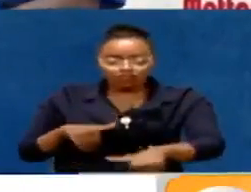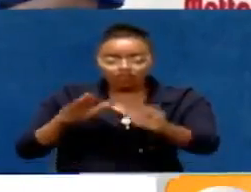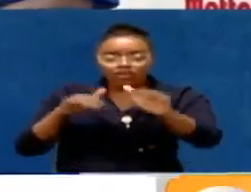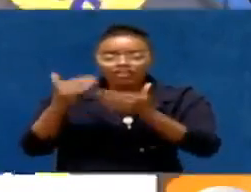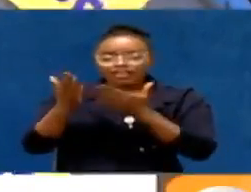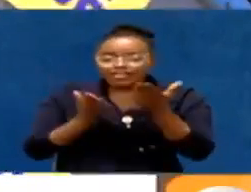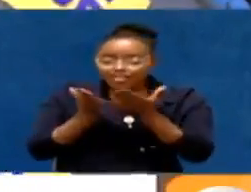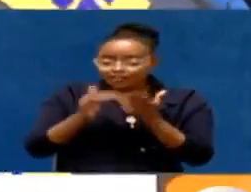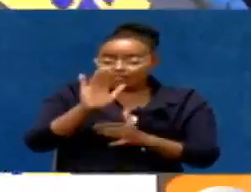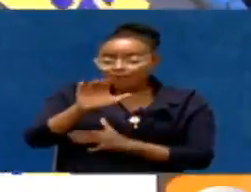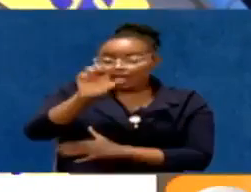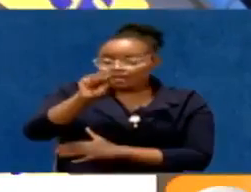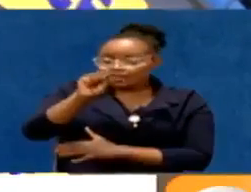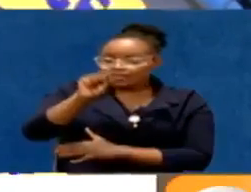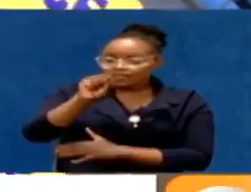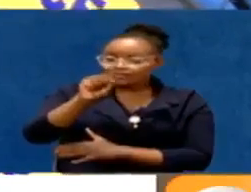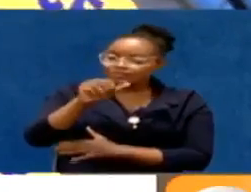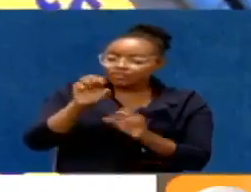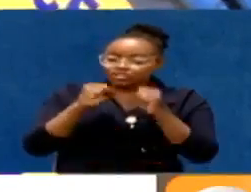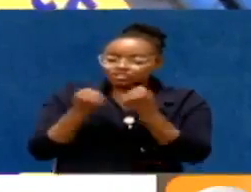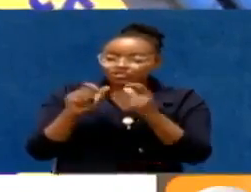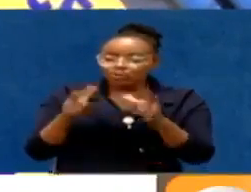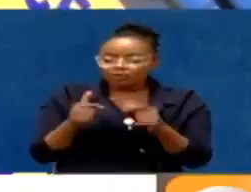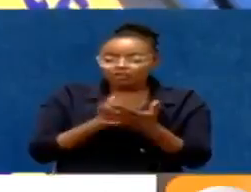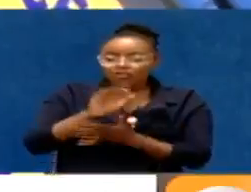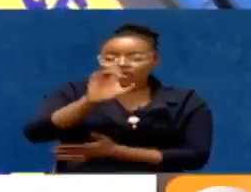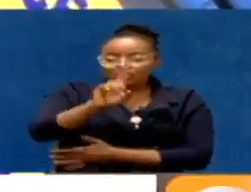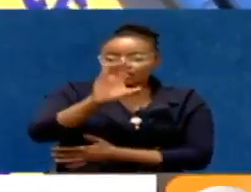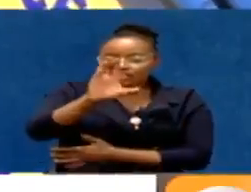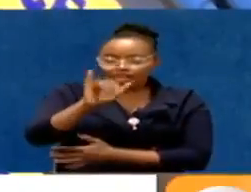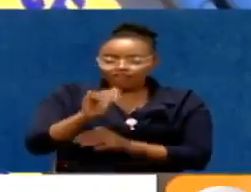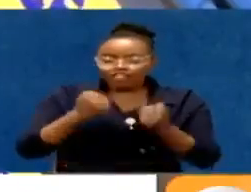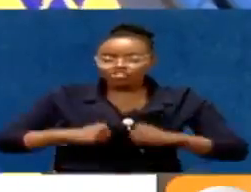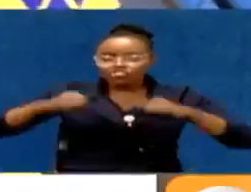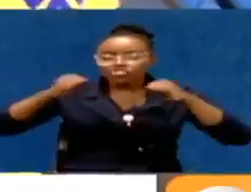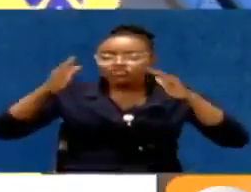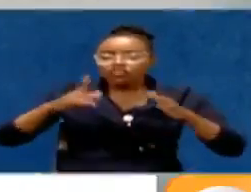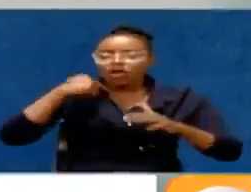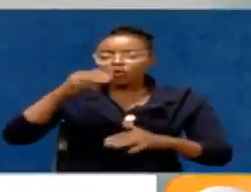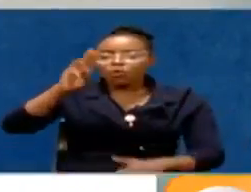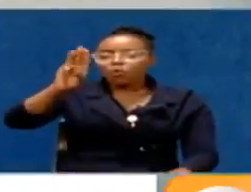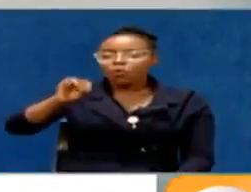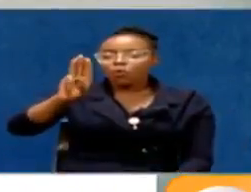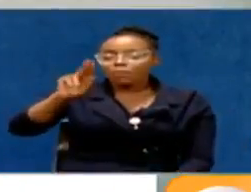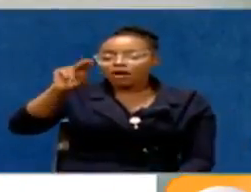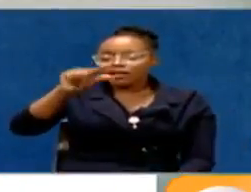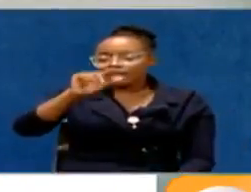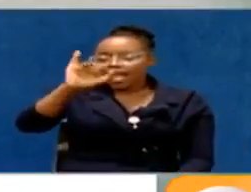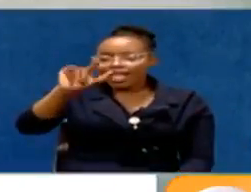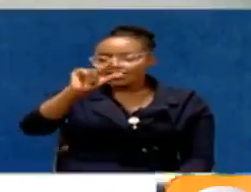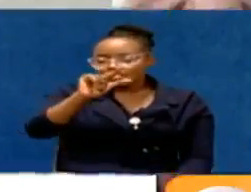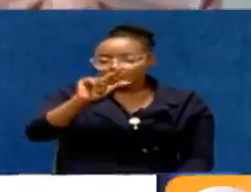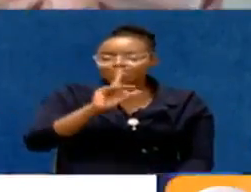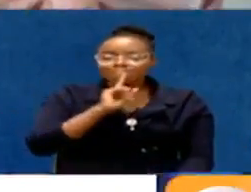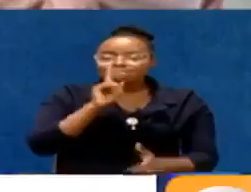on social media. In a memo signed by Directorate of Criminal Investigation Senior Officer Mwangi Wanderi, the Inspector General